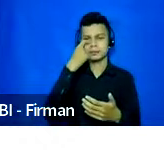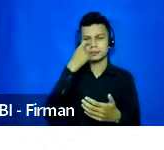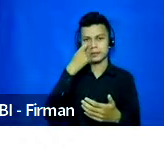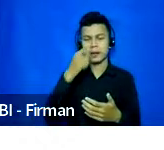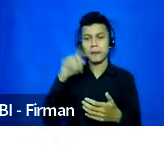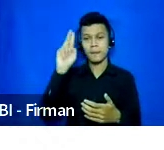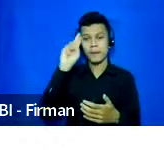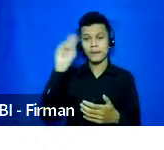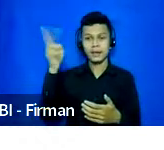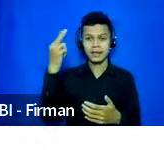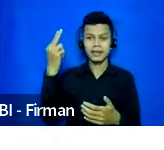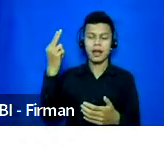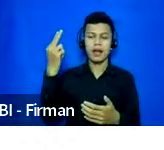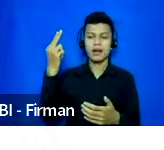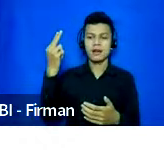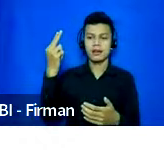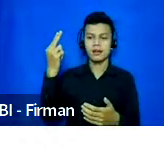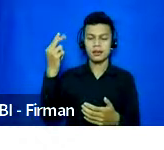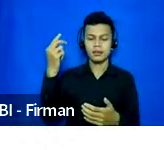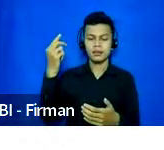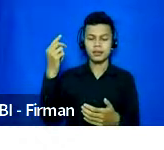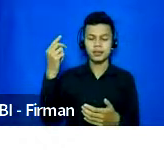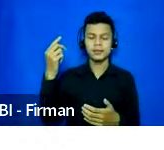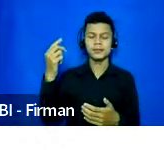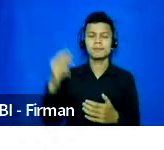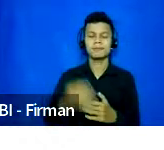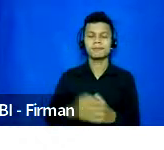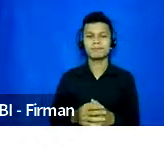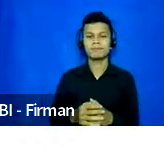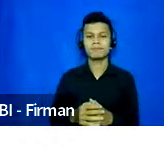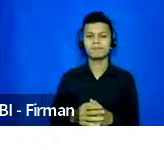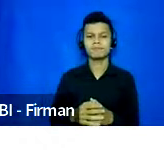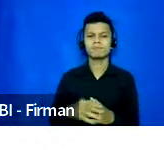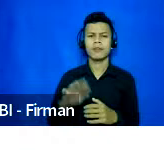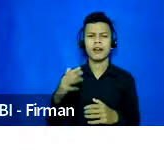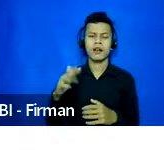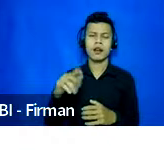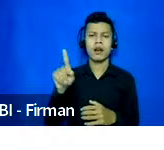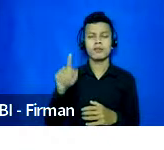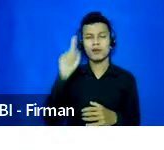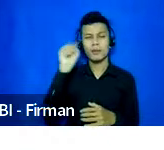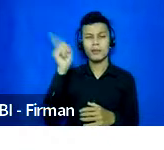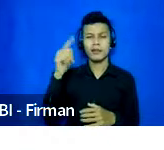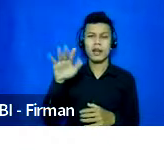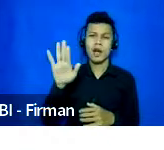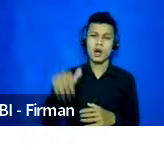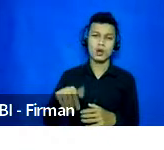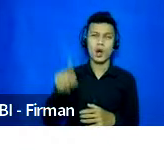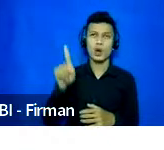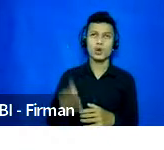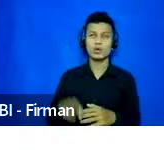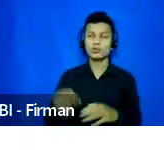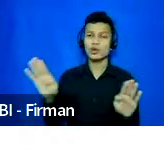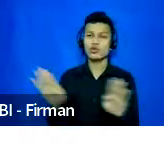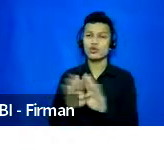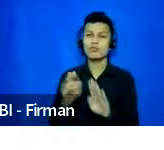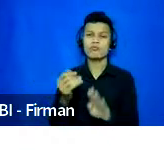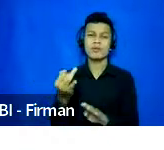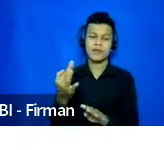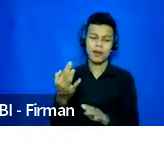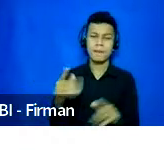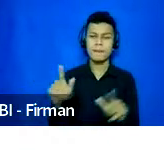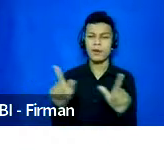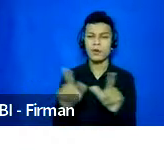banning any online platforms, and banning those will